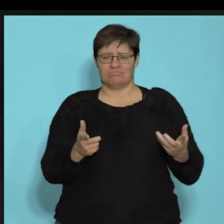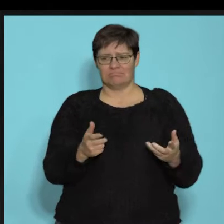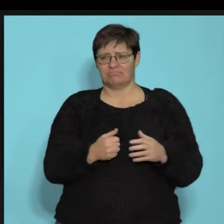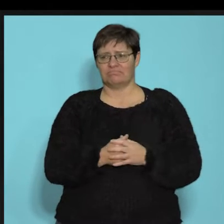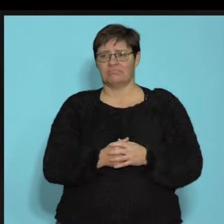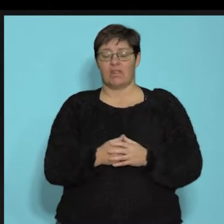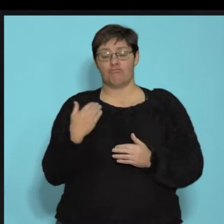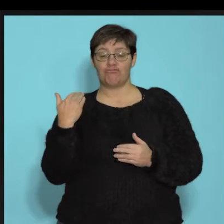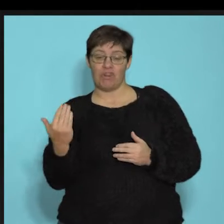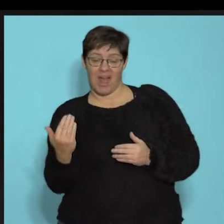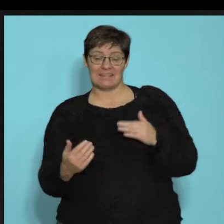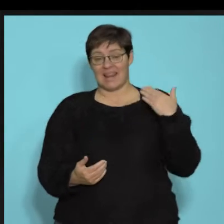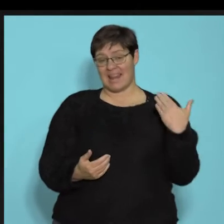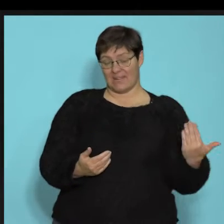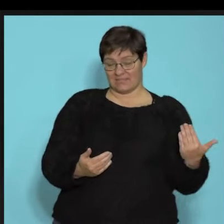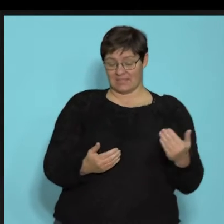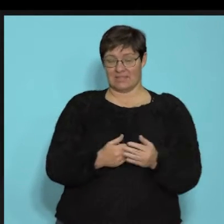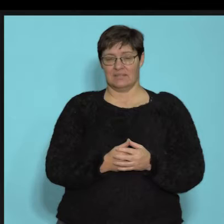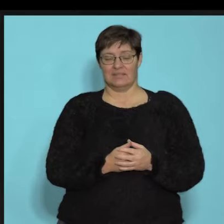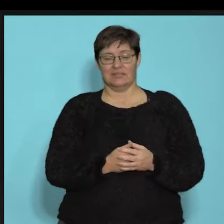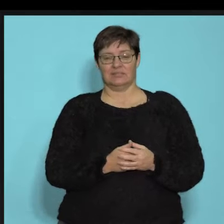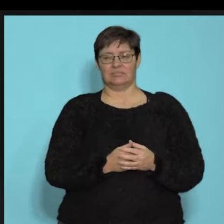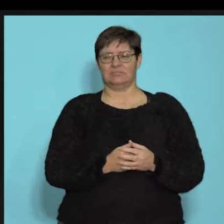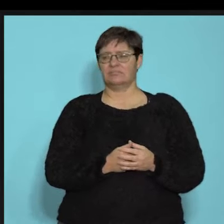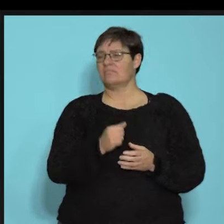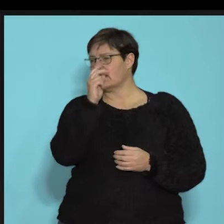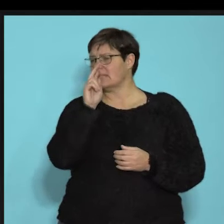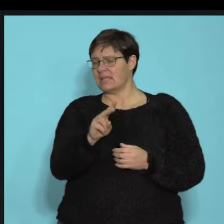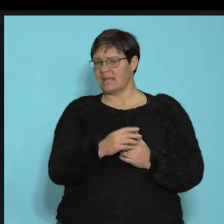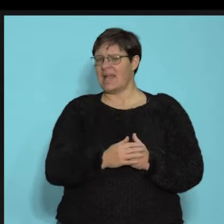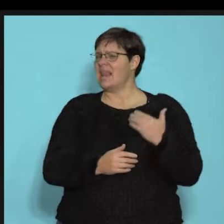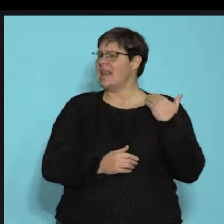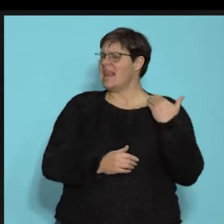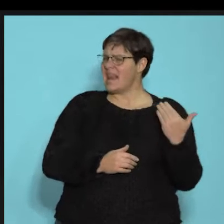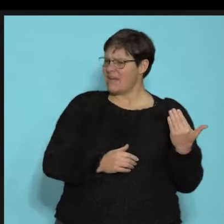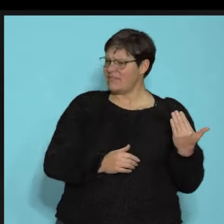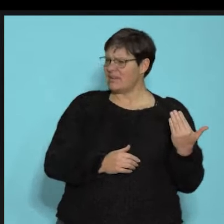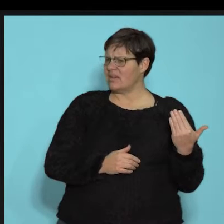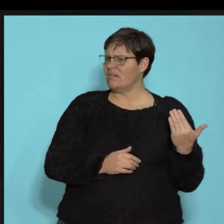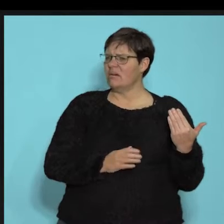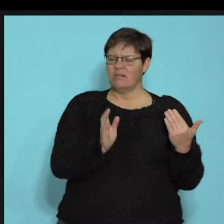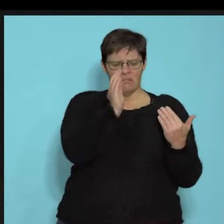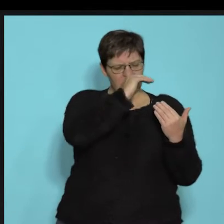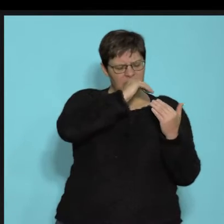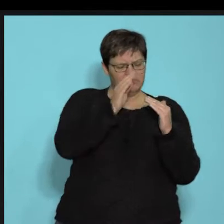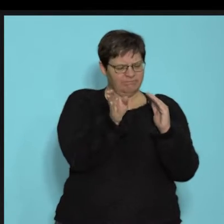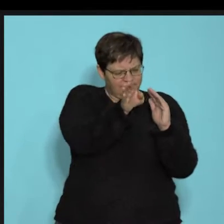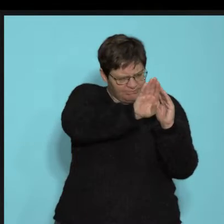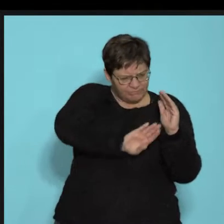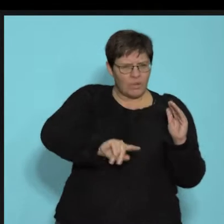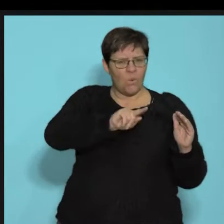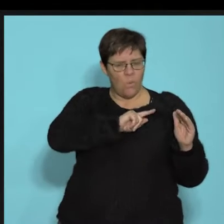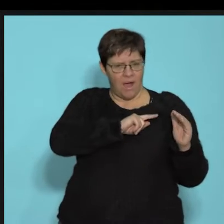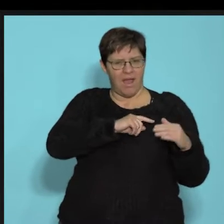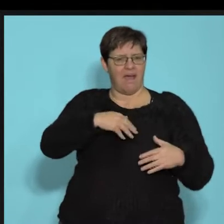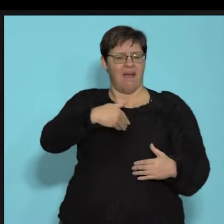here, this is the right-hand side, this is the left-hand side, right? And what you will see, the left-hand side is slightly smaller